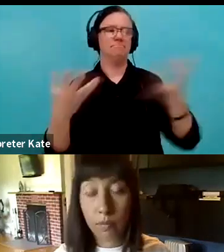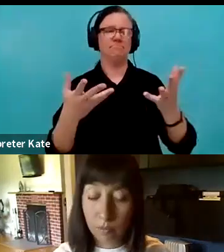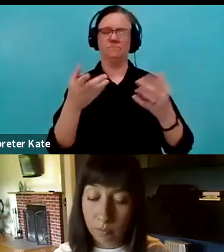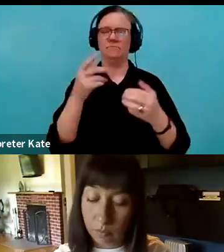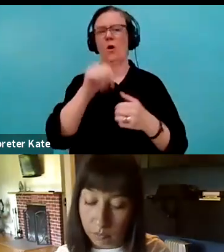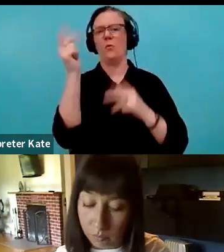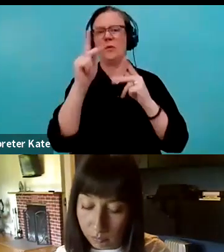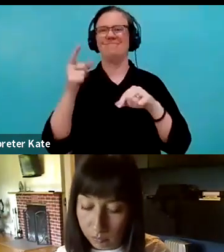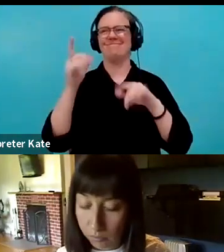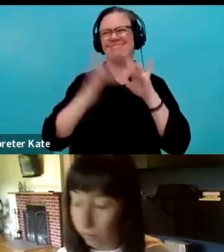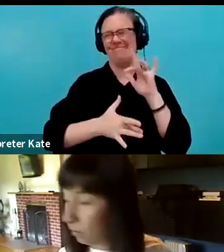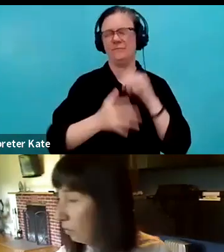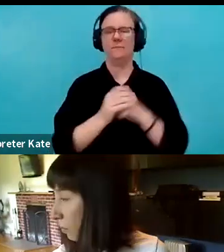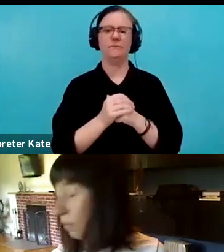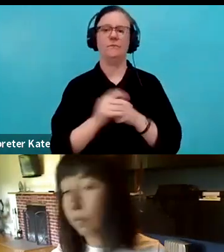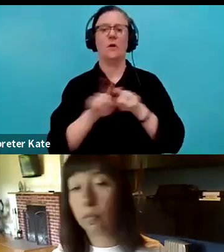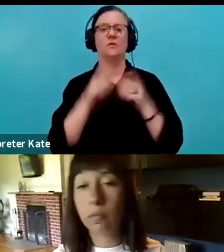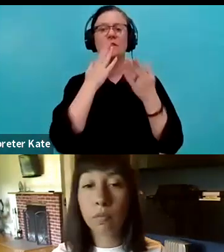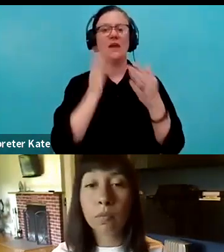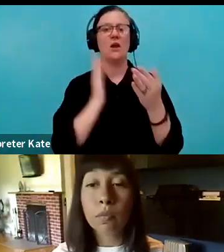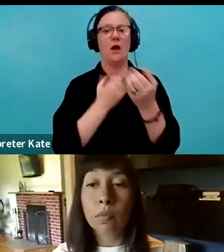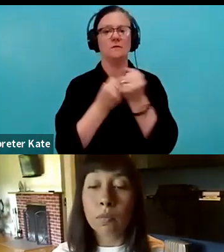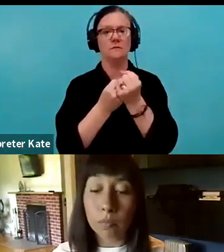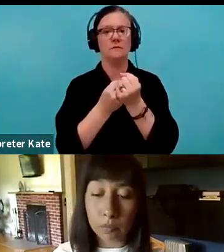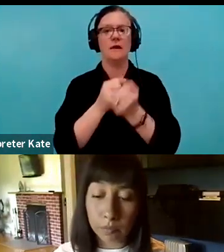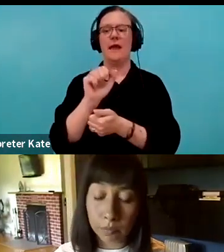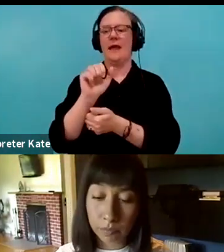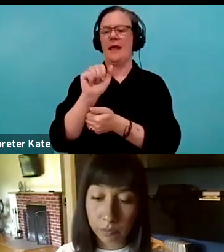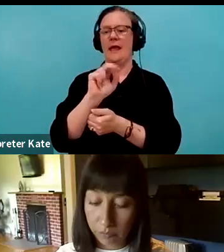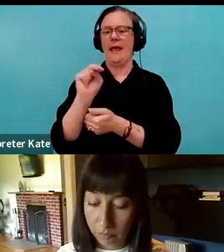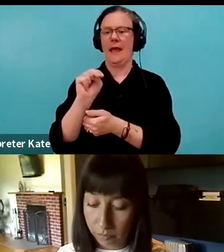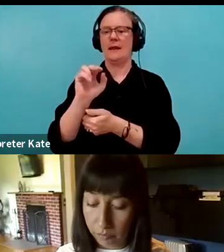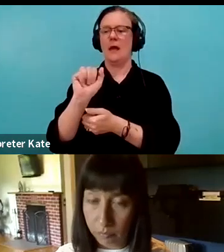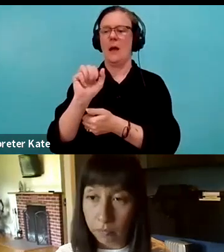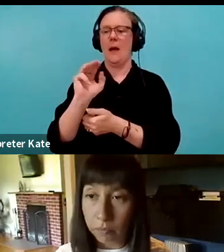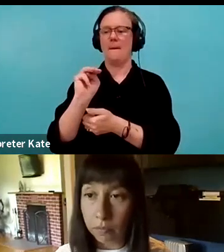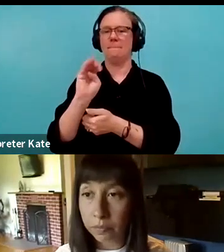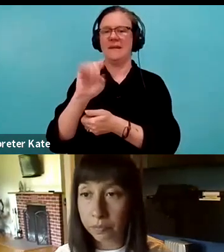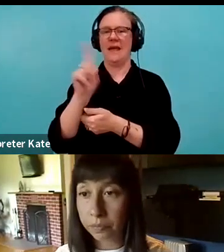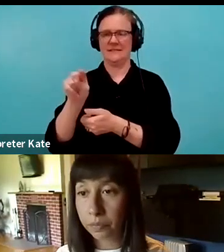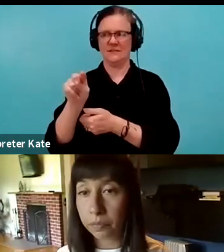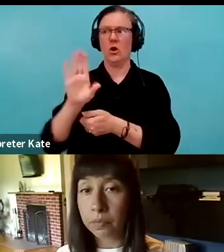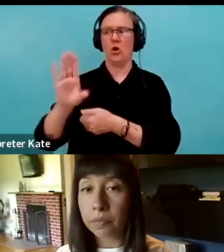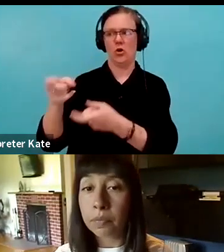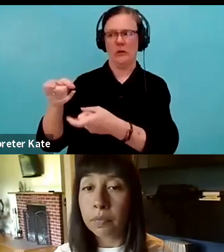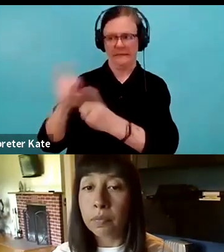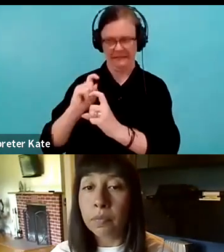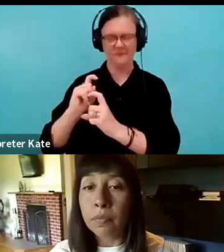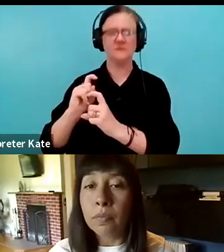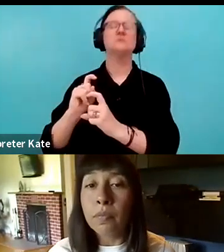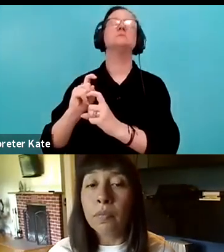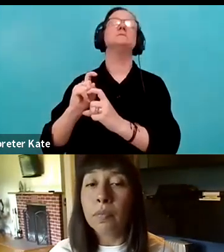attend. And a big thank you to our sponsor, Ann Manikas, who is supporting this series. Gifts like hers make this and other